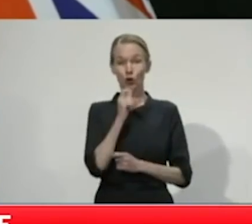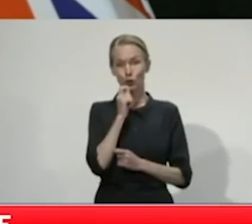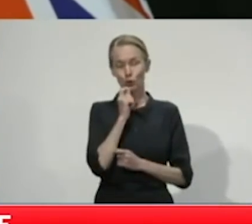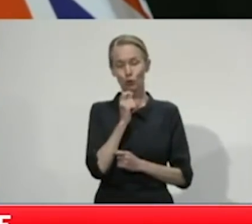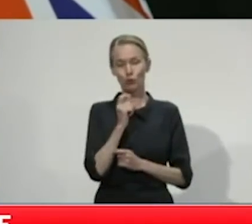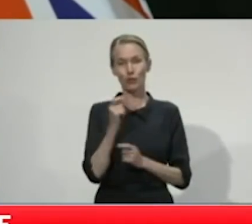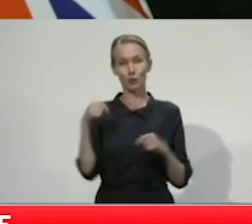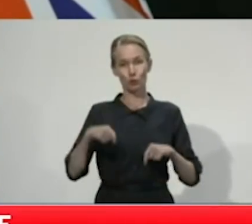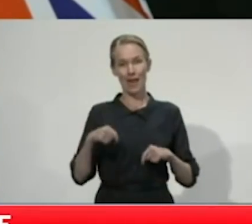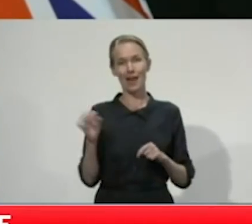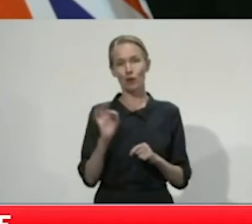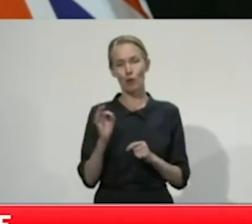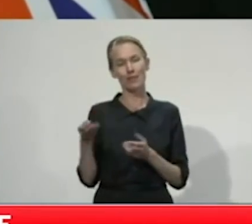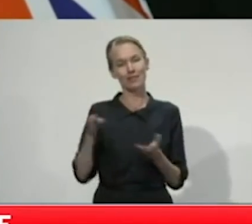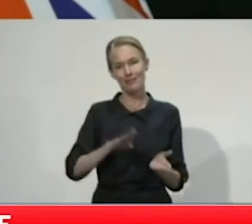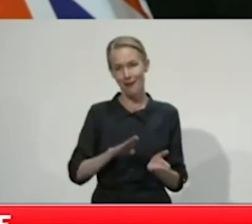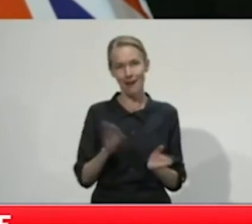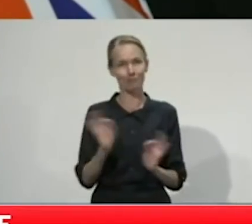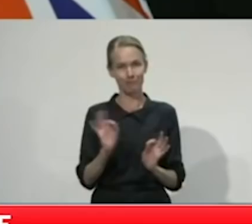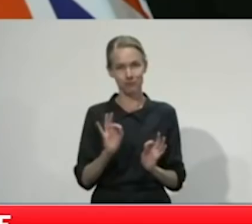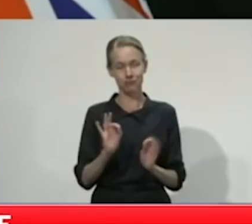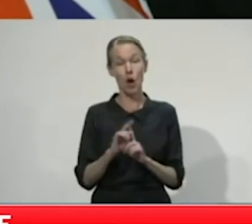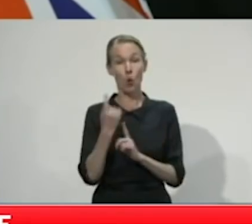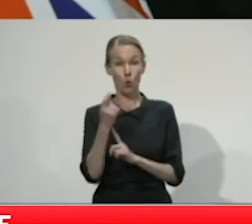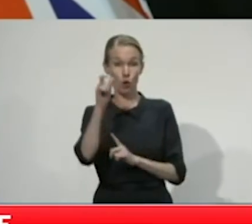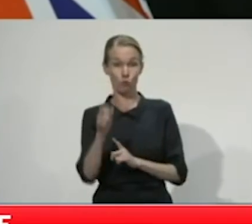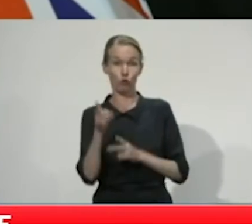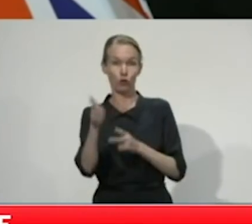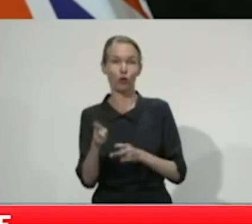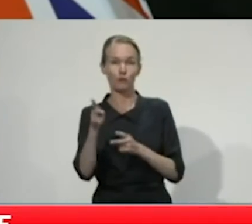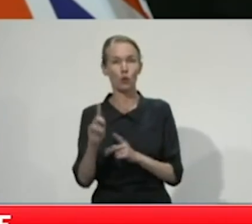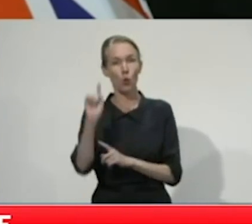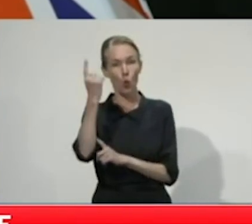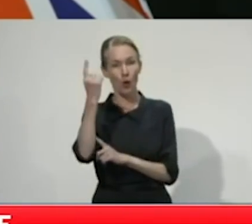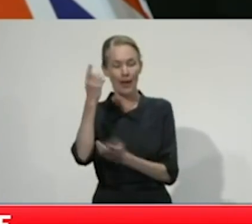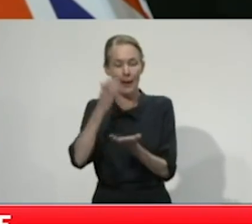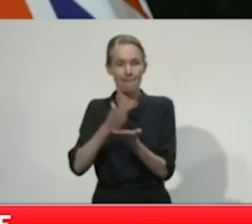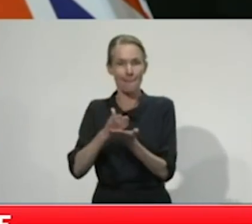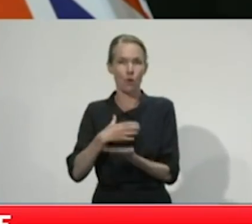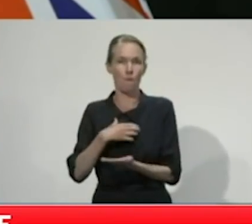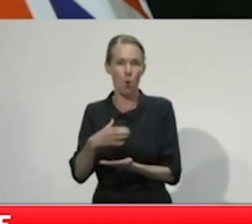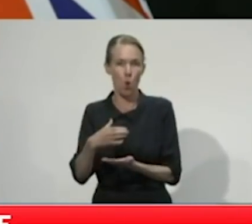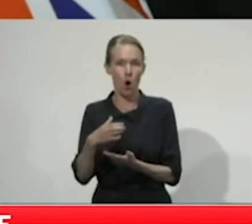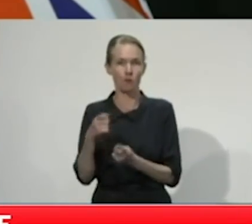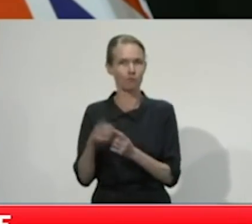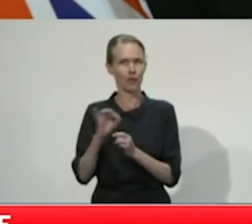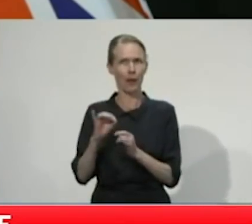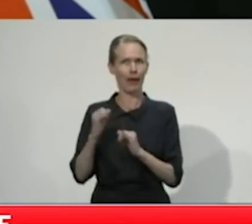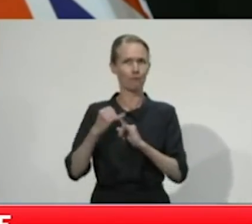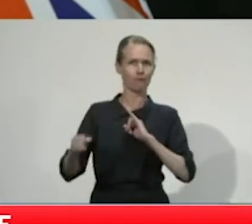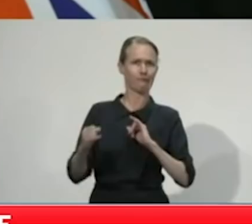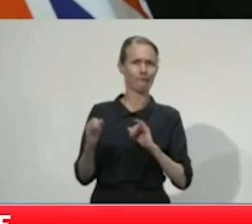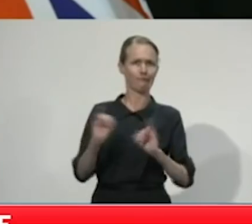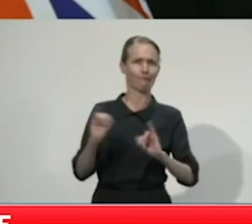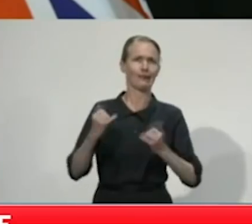one person in hospital in Middlemore Hospital, and that person does not require ICU care. Yesterday,